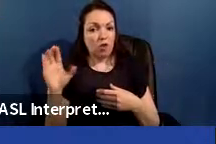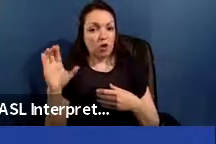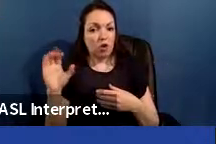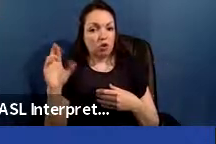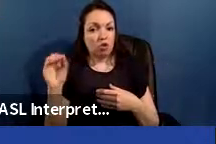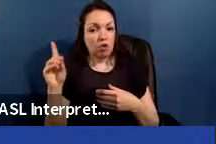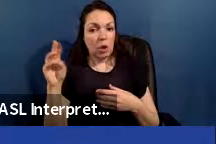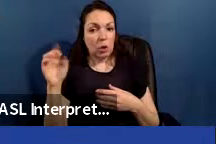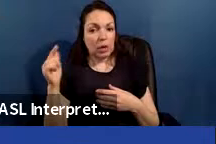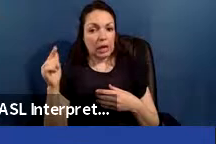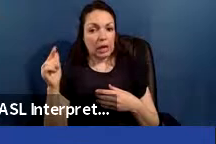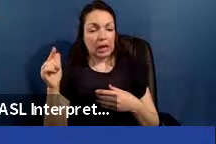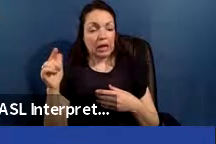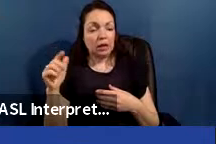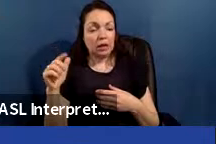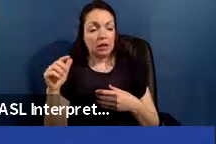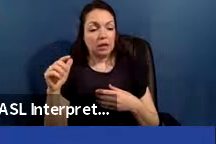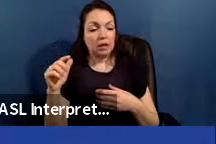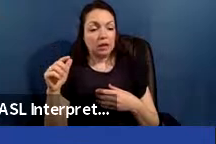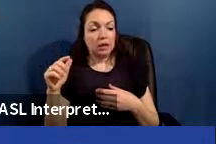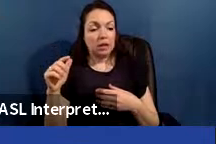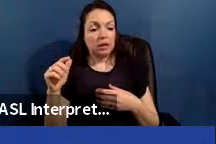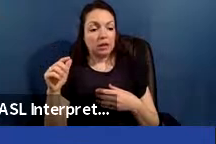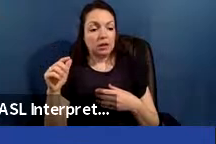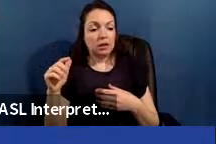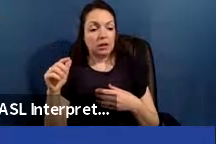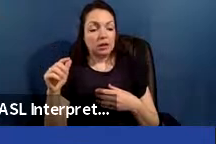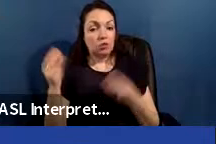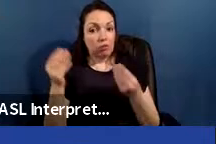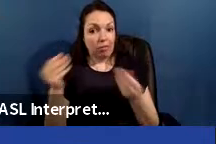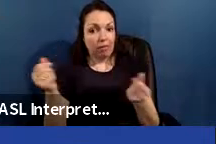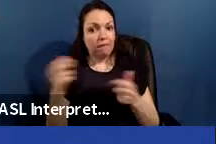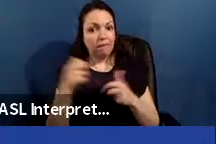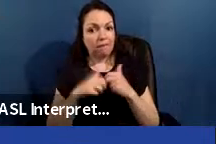and utilization rates are not the only piece of that.